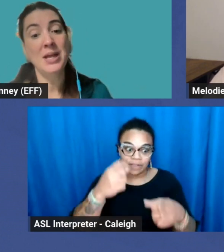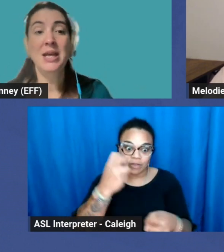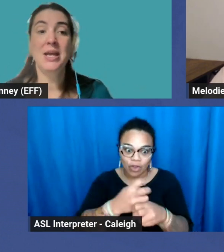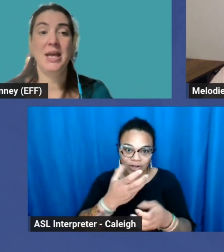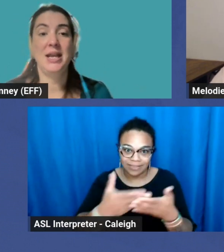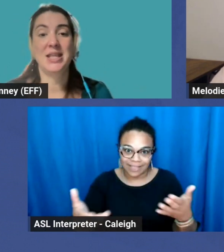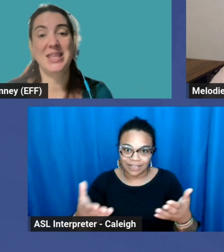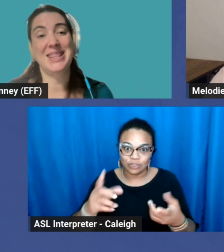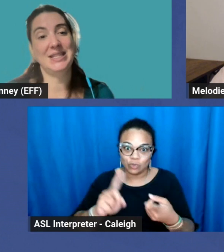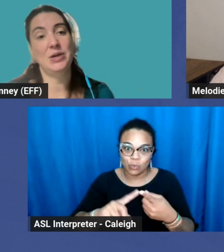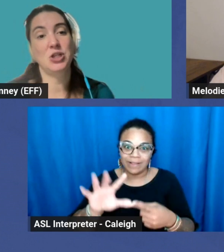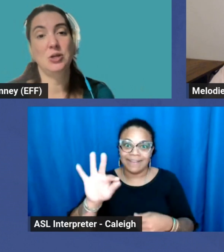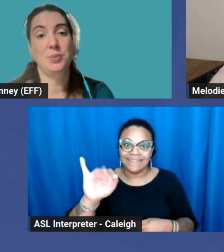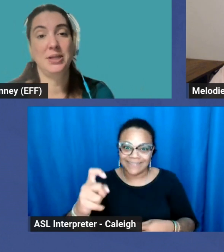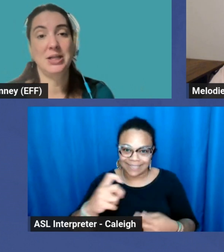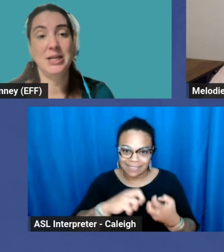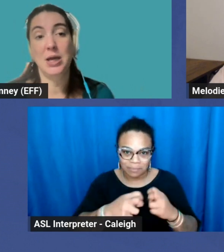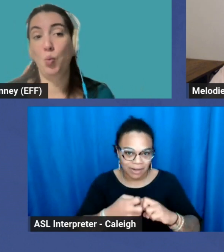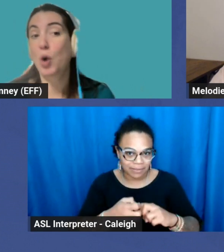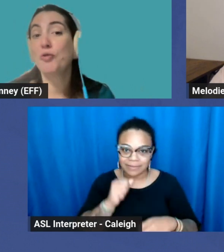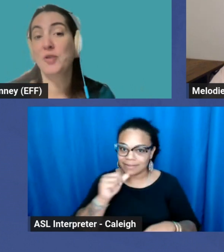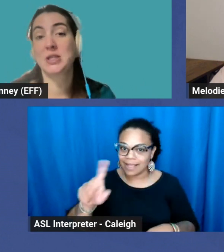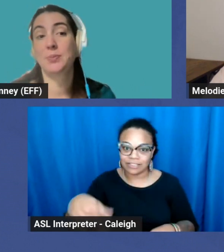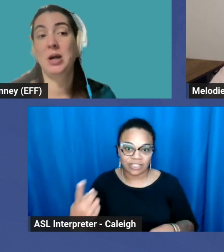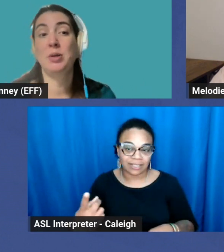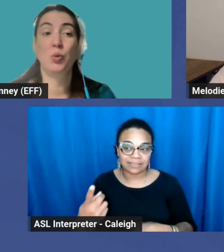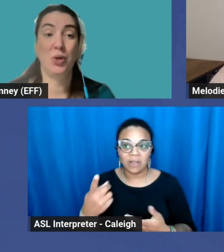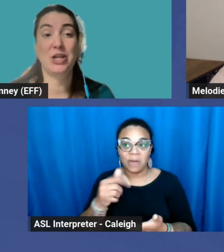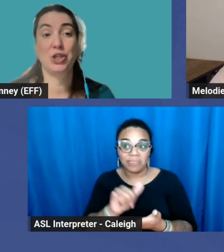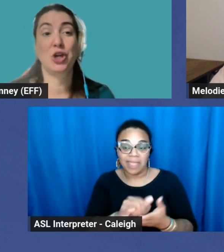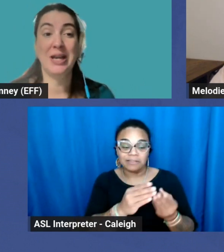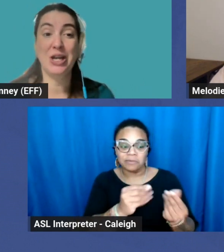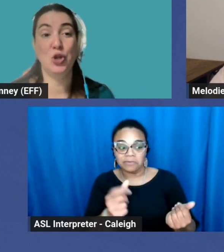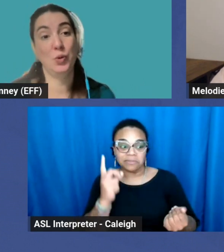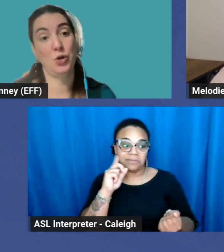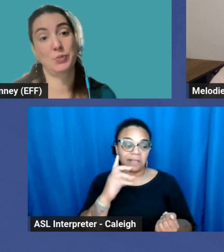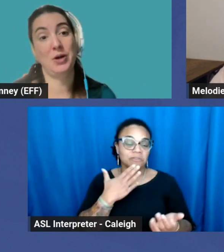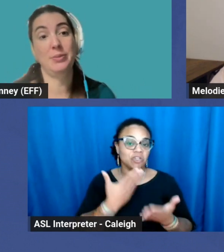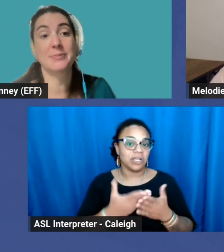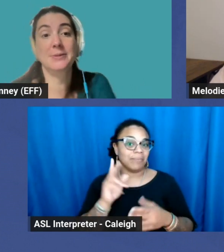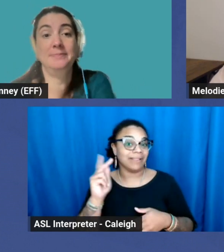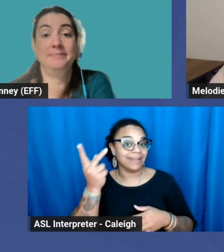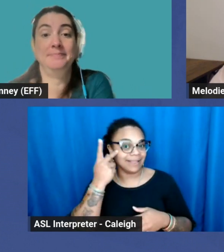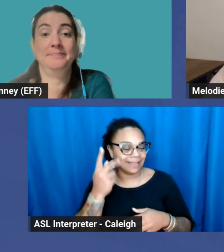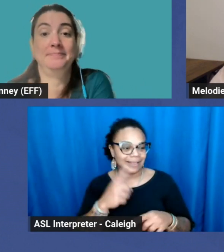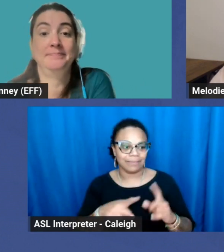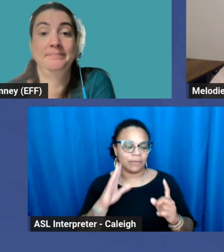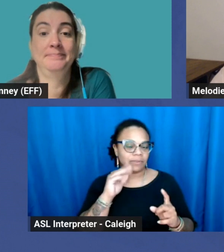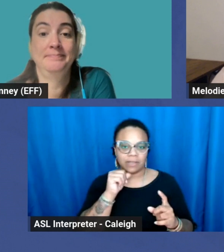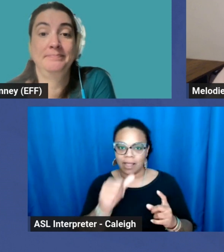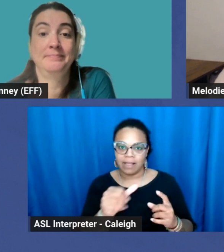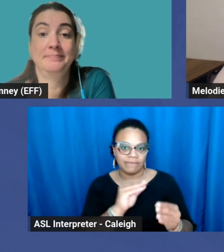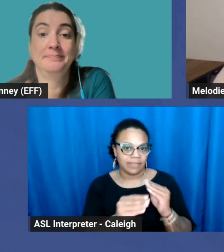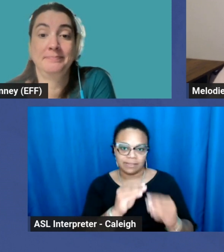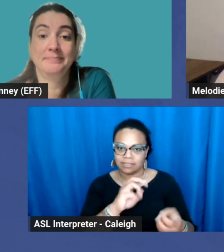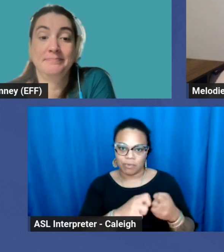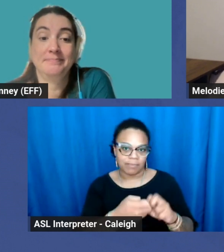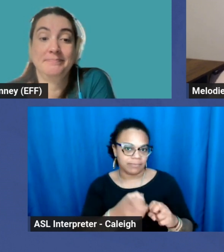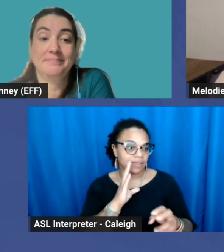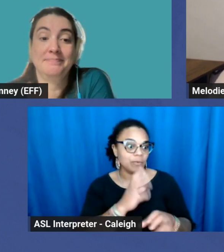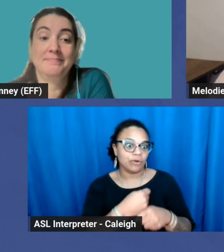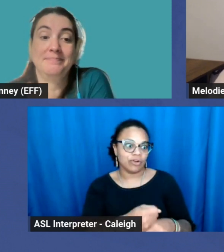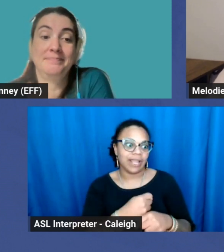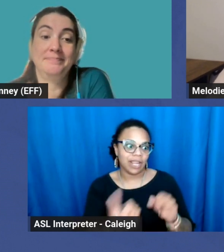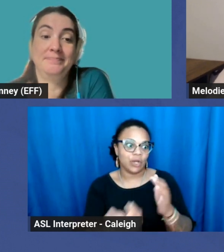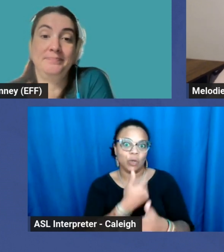problem, and not the thing that sounds good politically that won't fix the problem and will actually create new and worse problems. Yeah. Yeah.